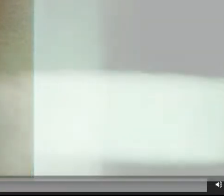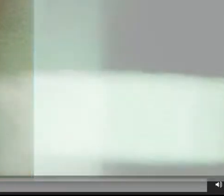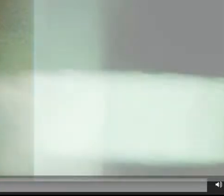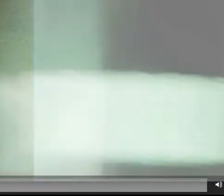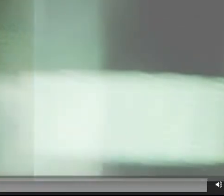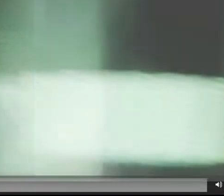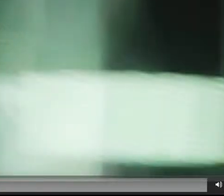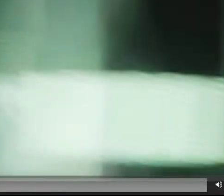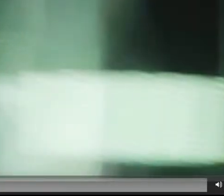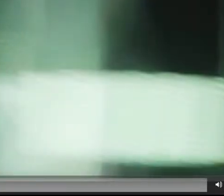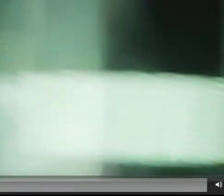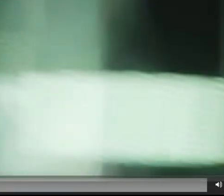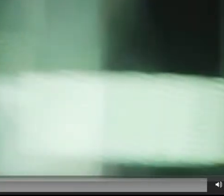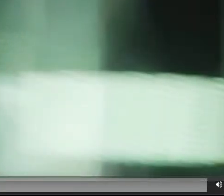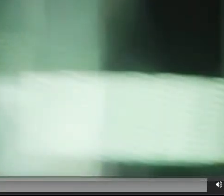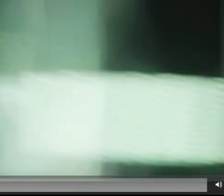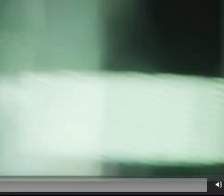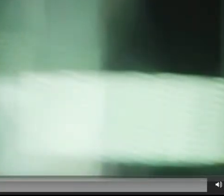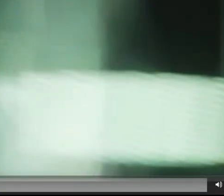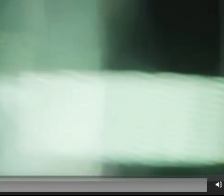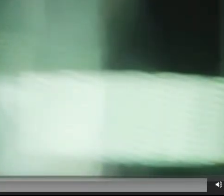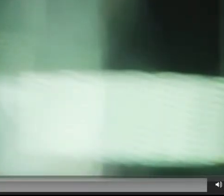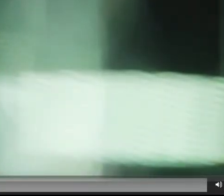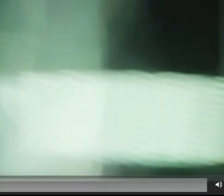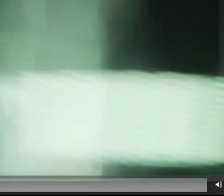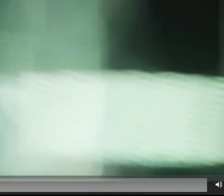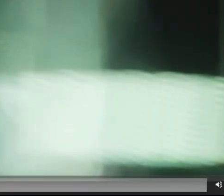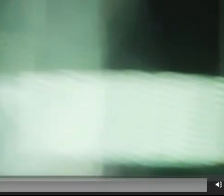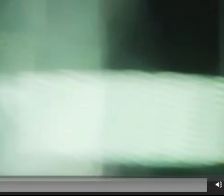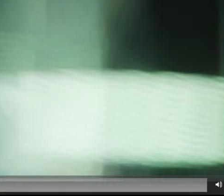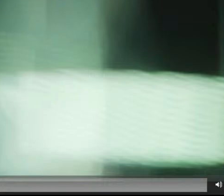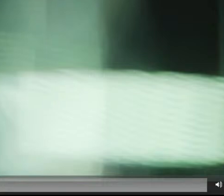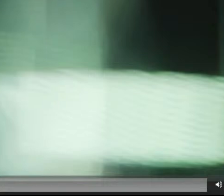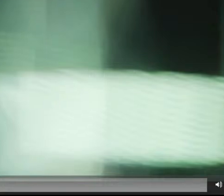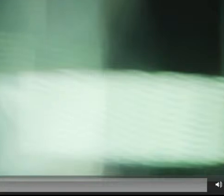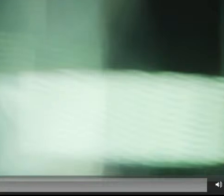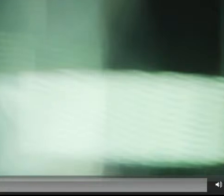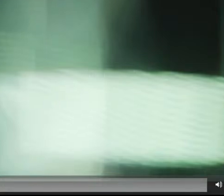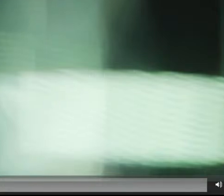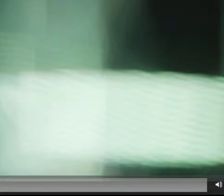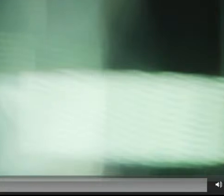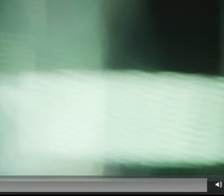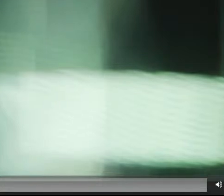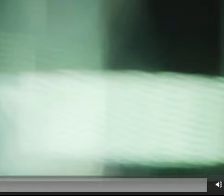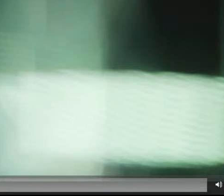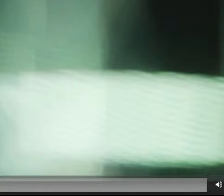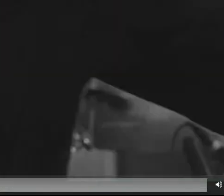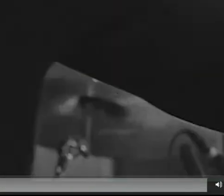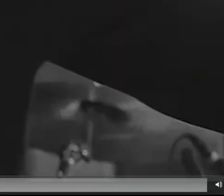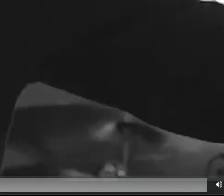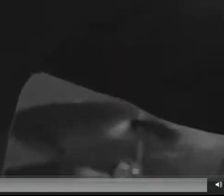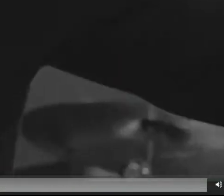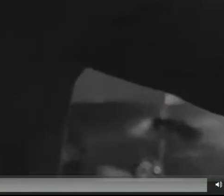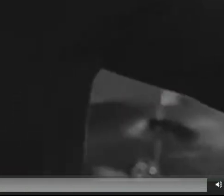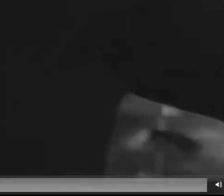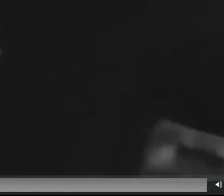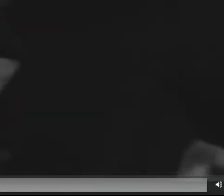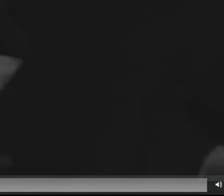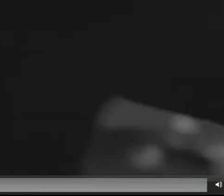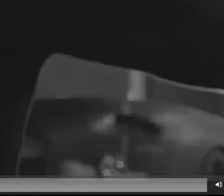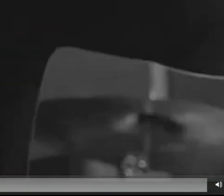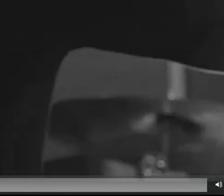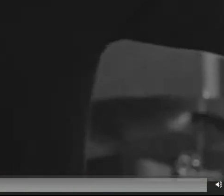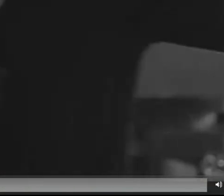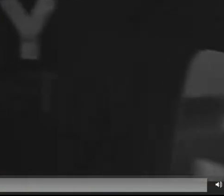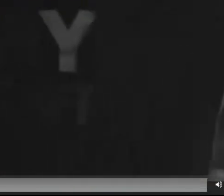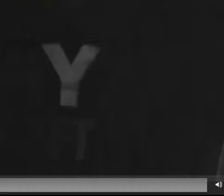low, and I saw my mom's light go out. Cut it on real low and just be listening, man. And the music, I mean, it just